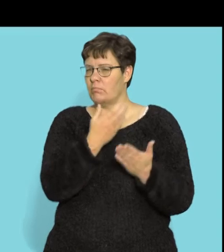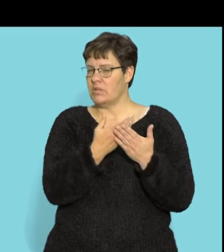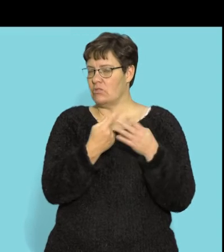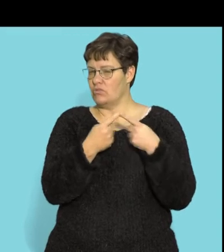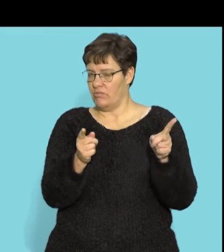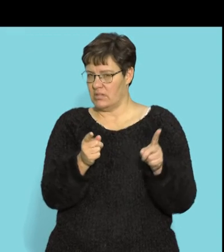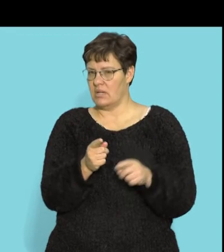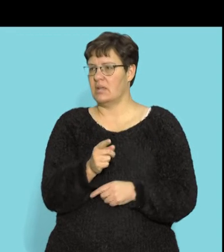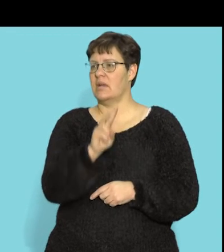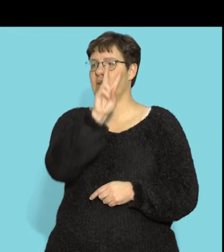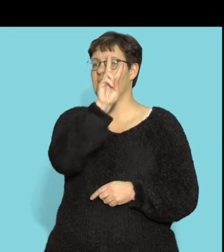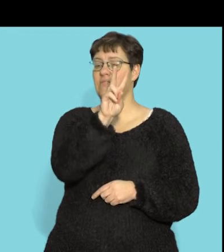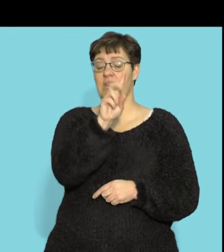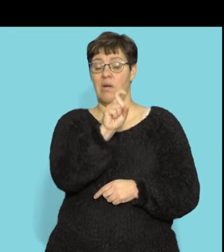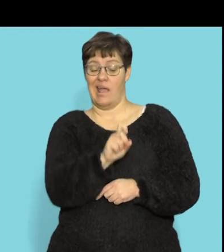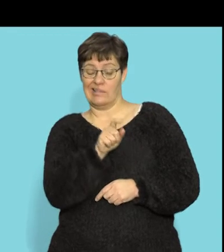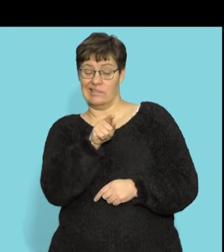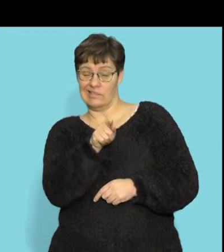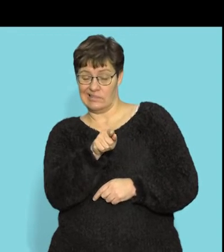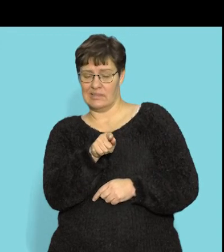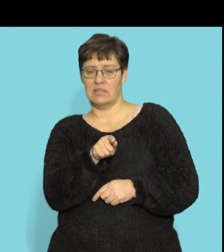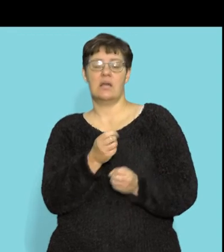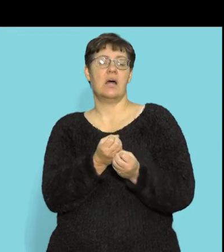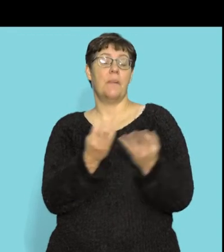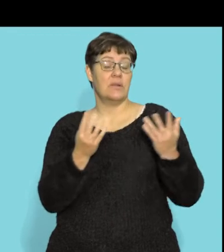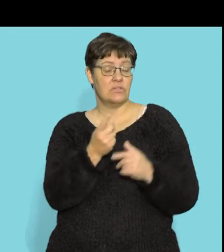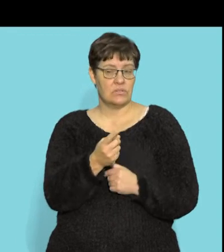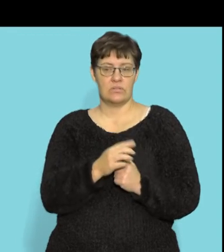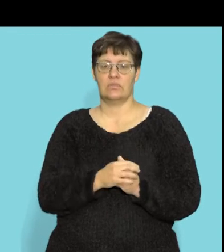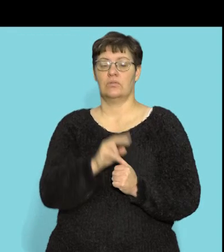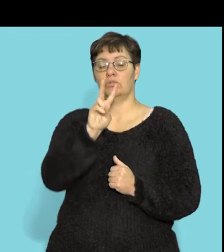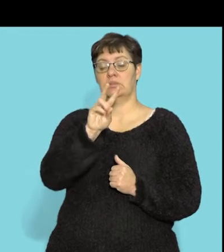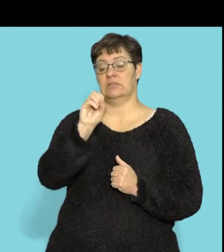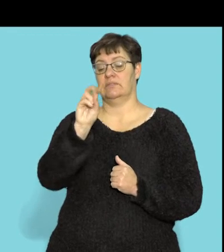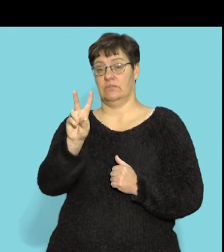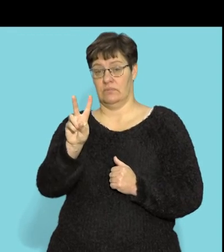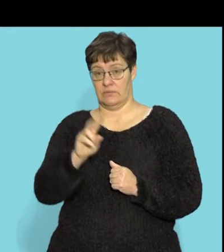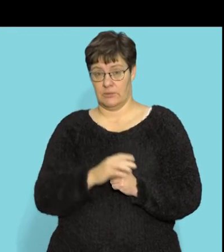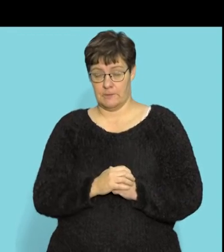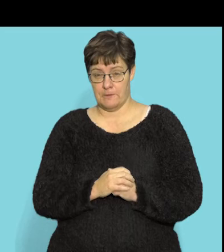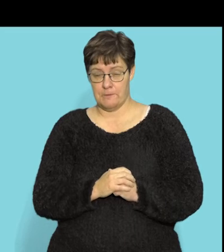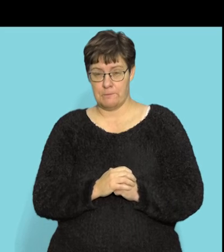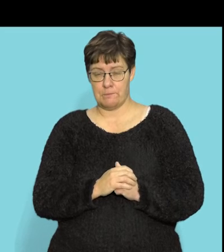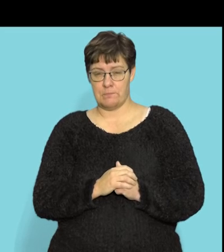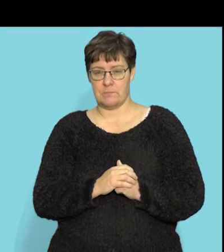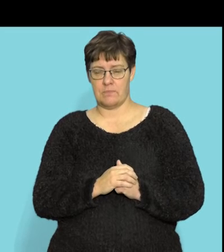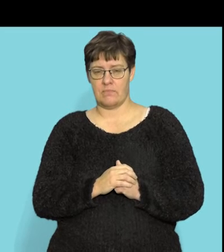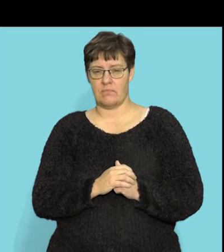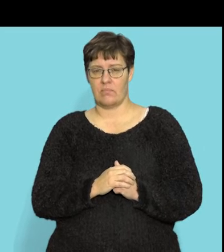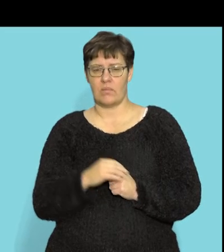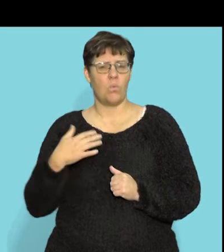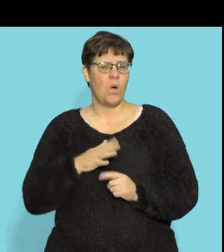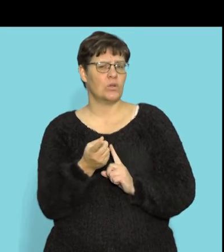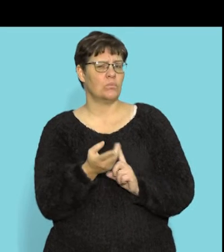X, which is V of X, in this case, is given to be 20 volts, right? Now, what